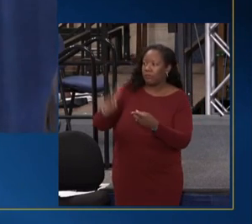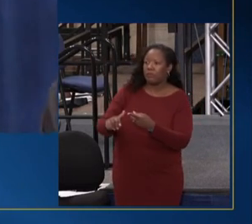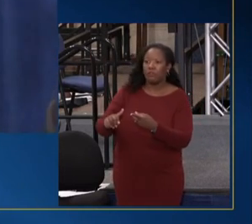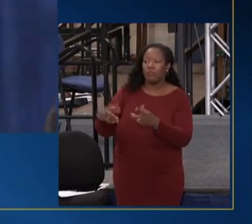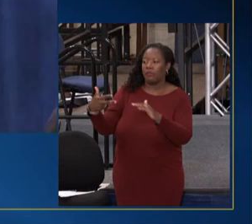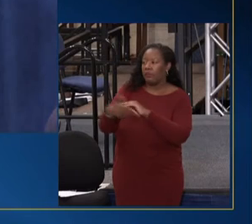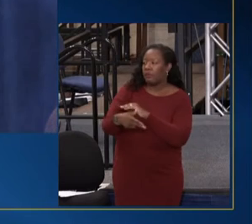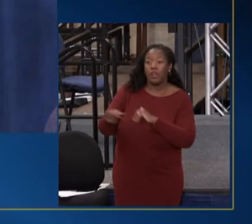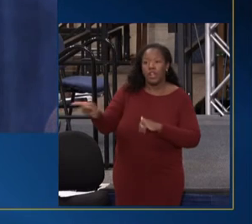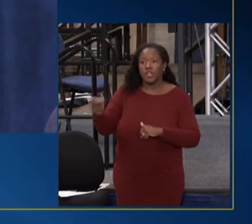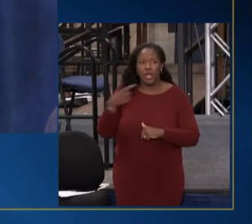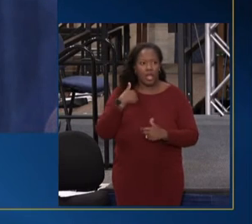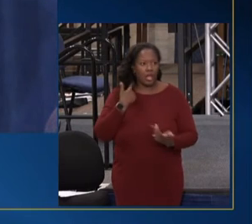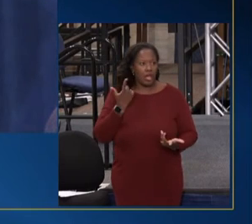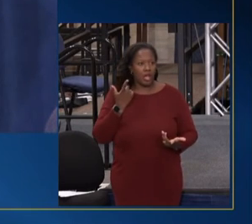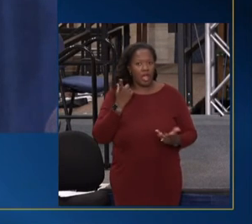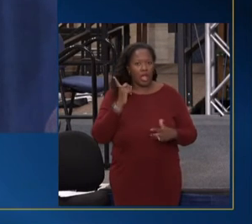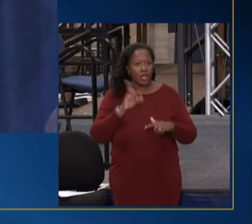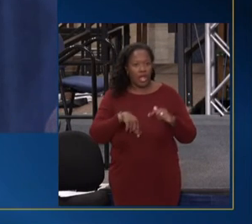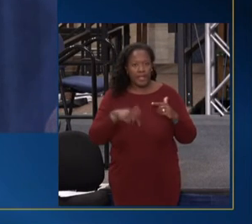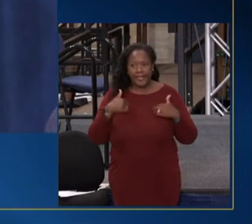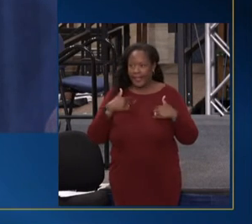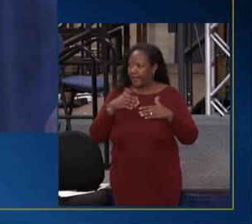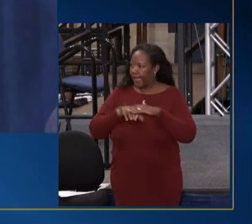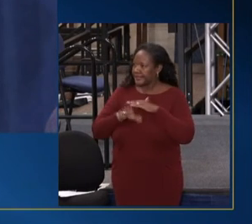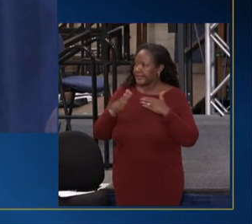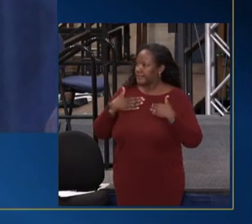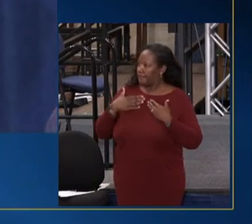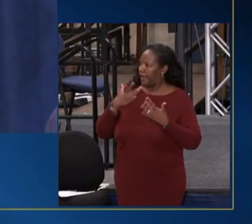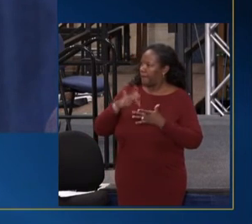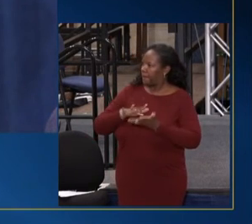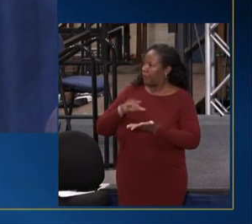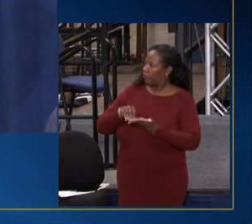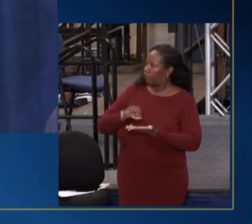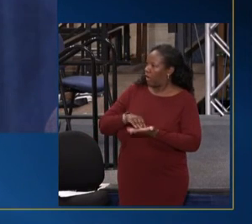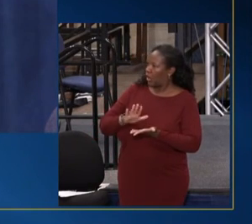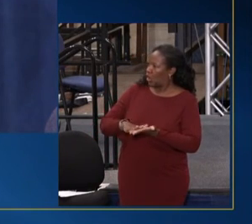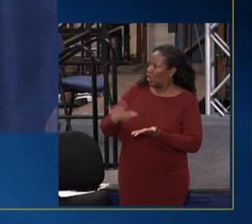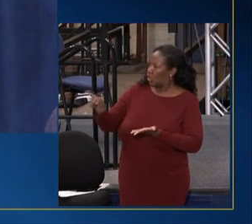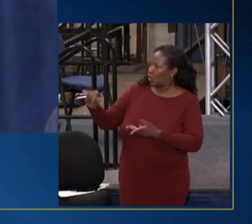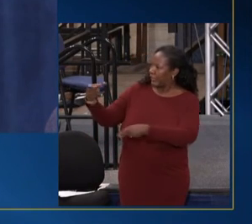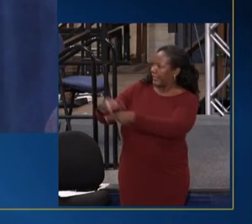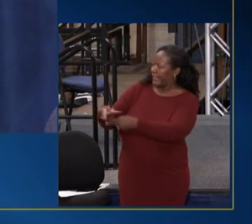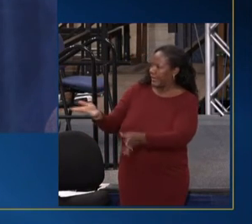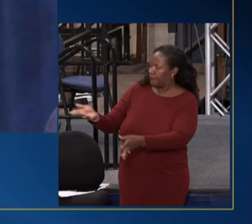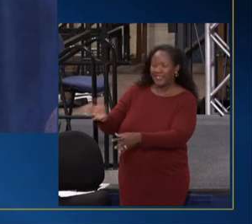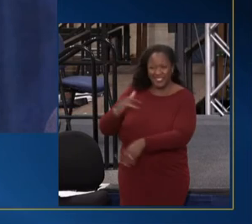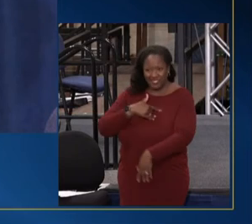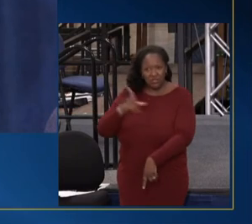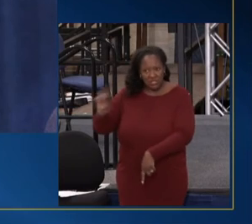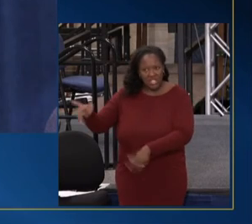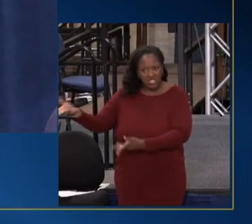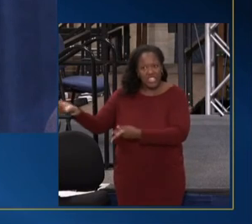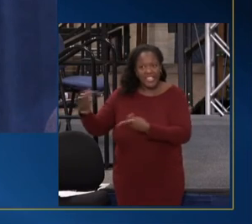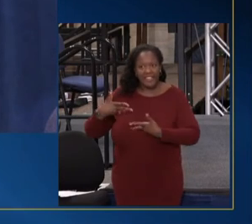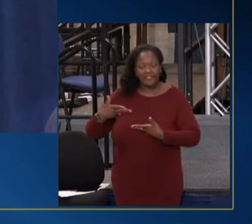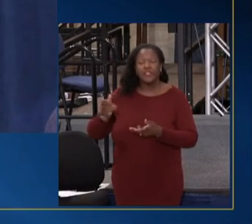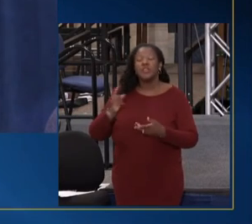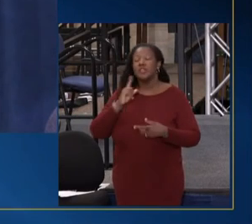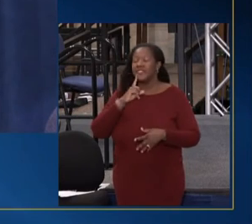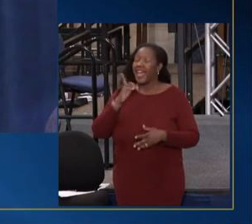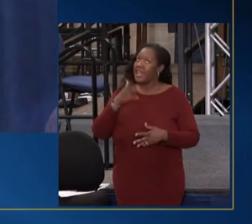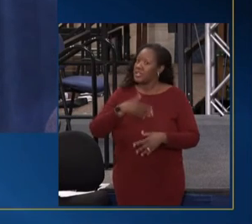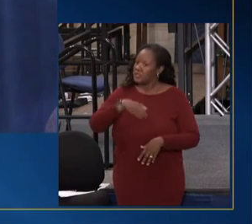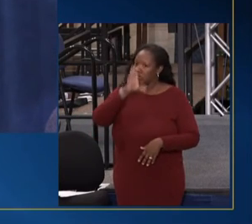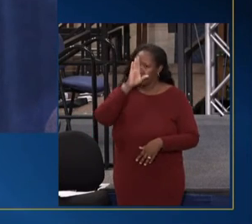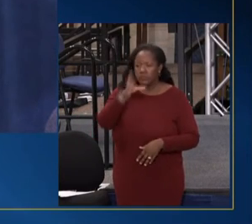no longer able to get your medical records. That is your right under law, and that is a very straightforward right. So that's a lot of space we're